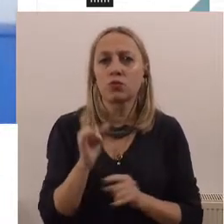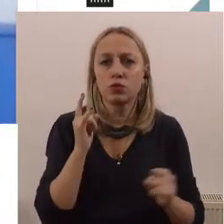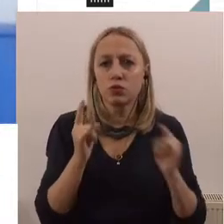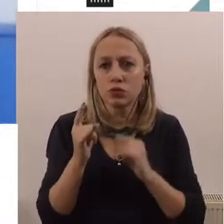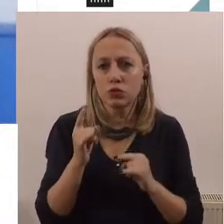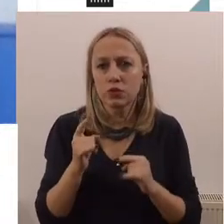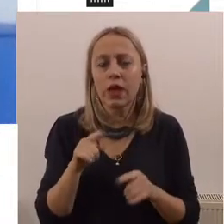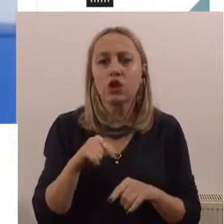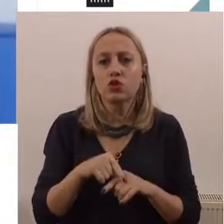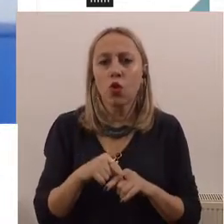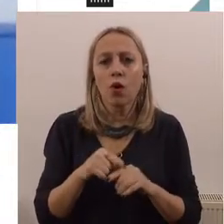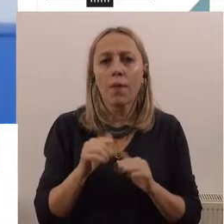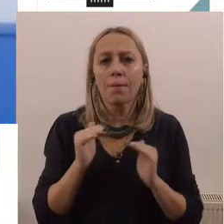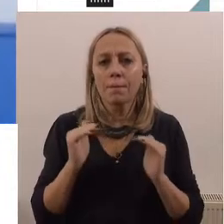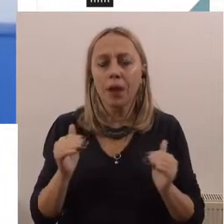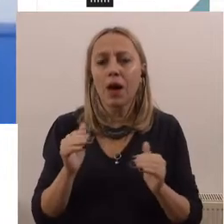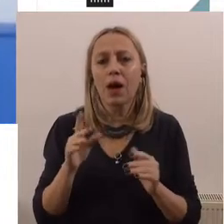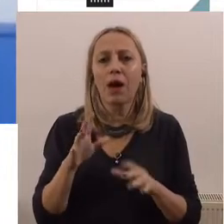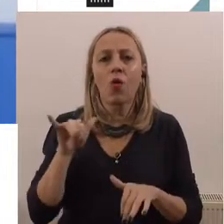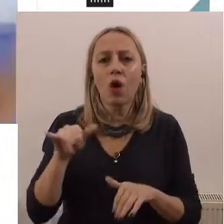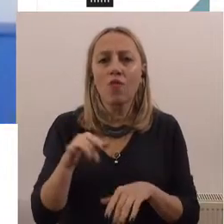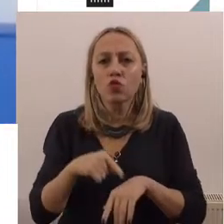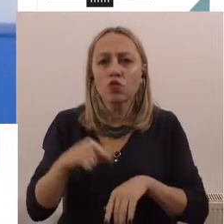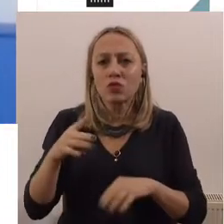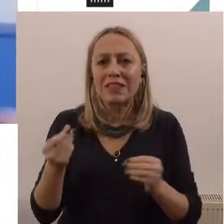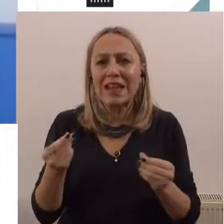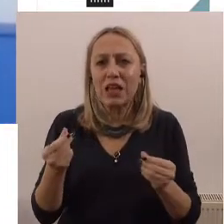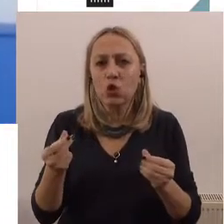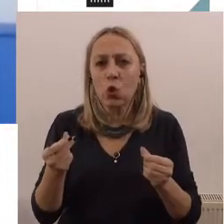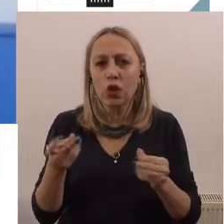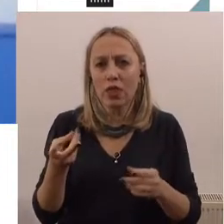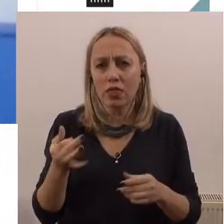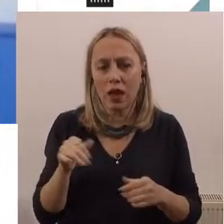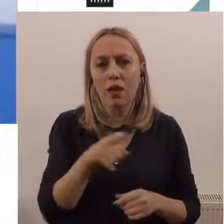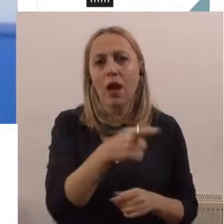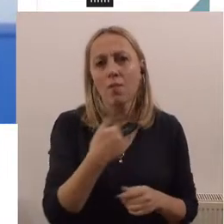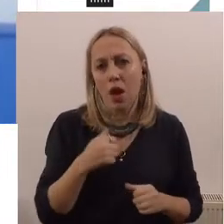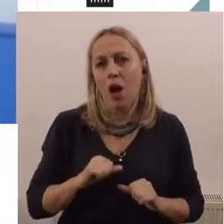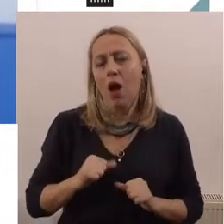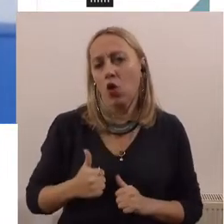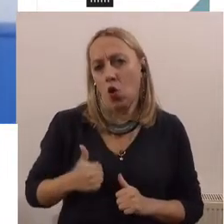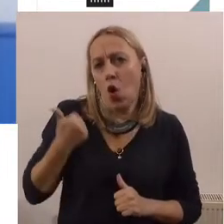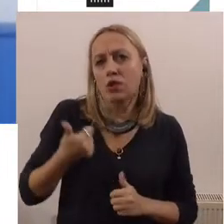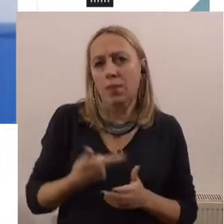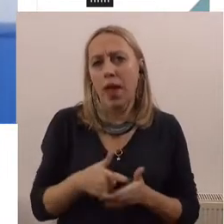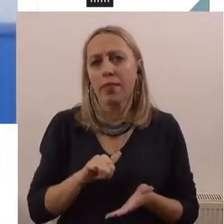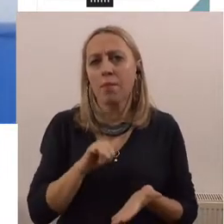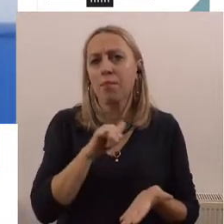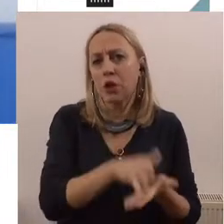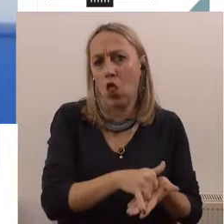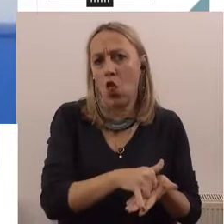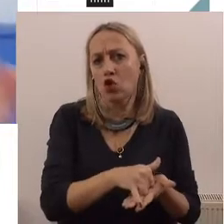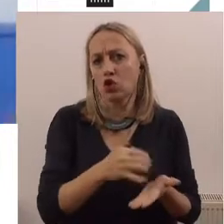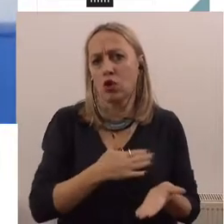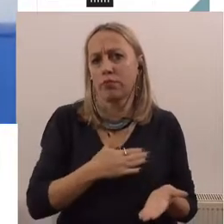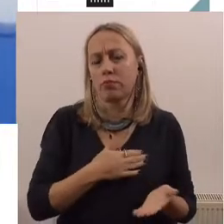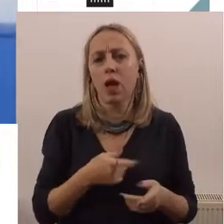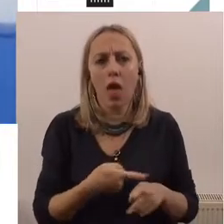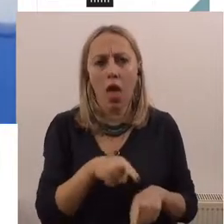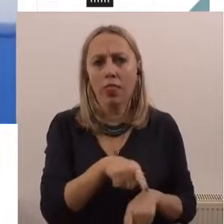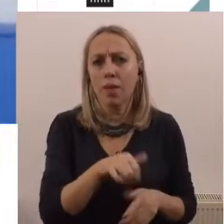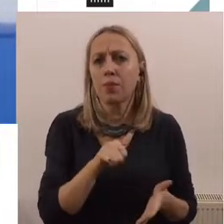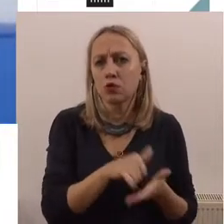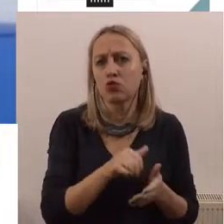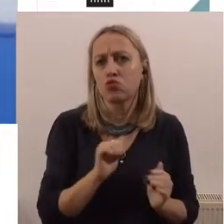sensitive. So that I like that when it's our app. So you want the Rijksmuseum is proud of the app. It has all